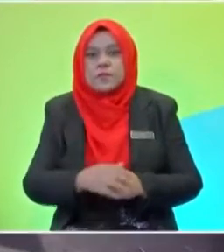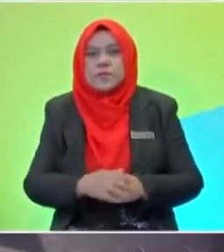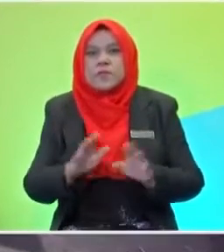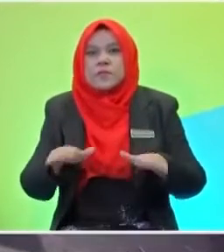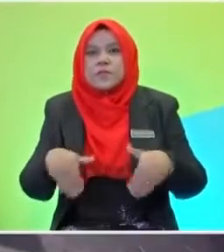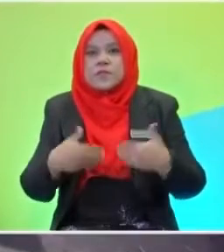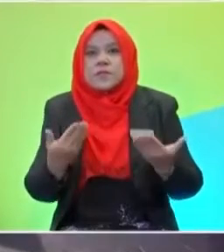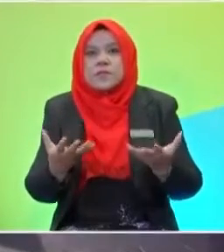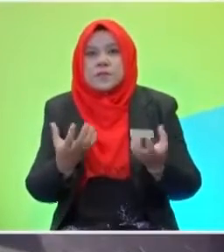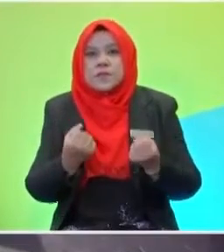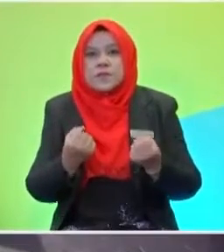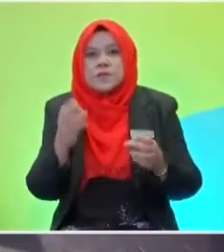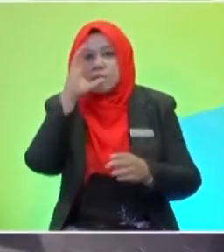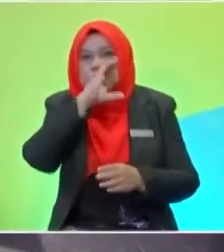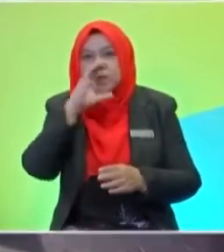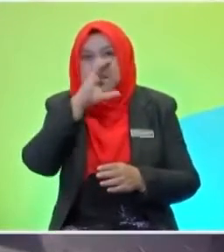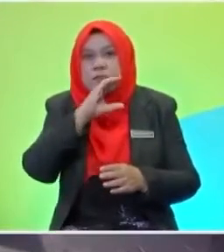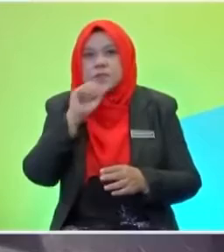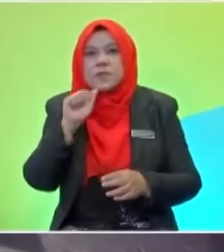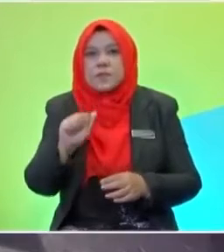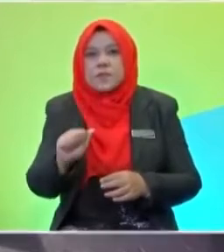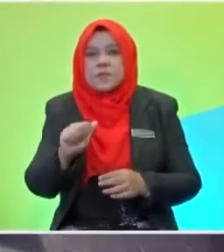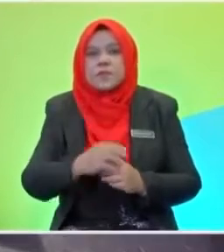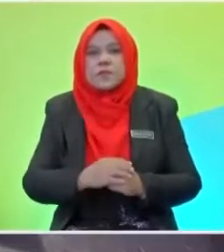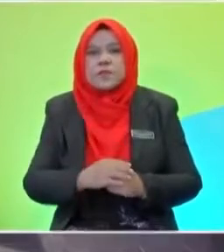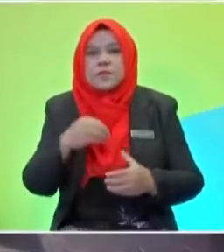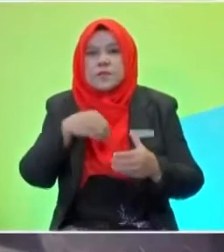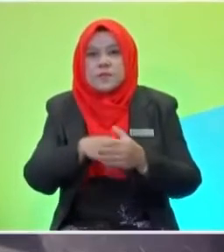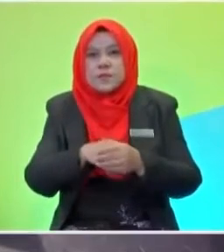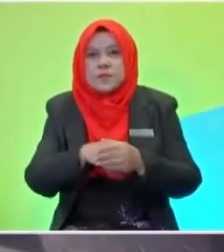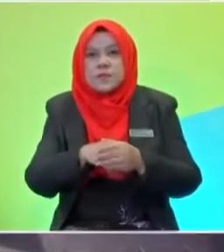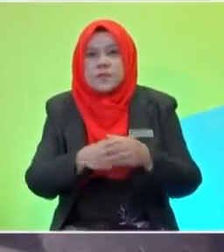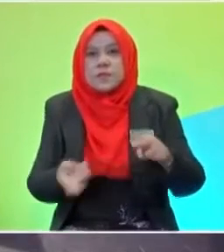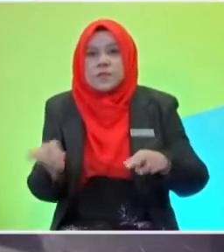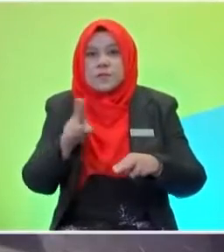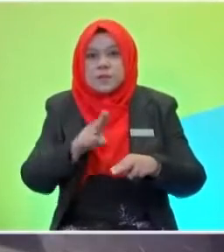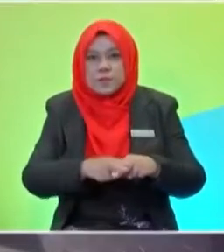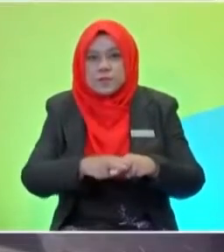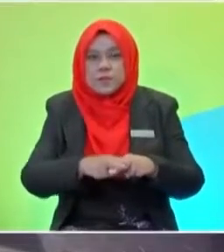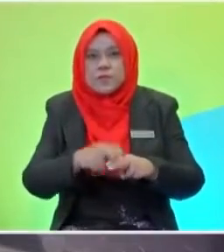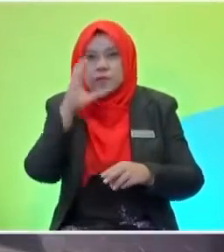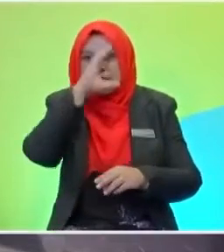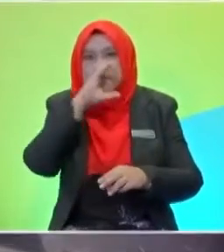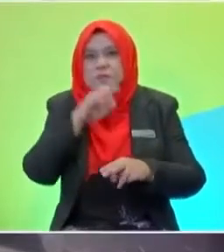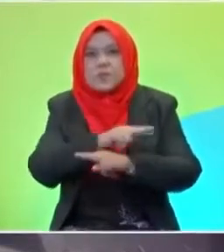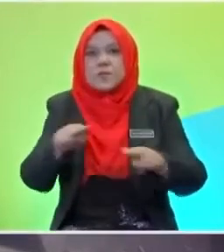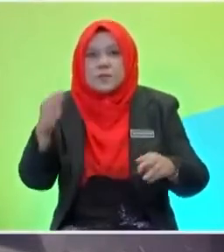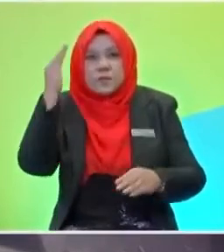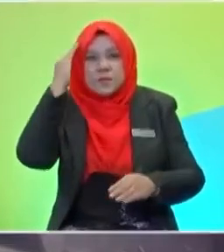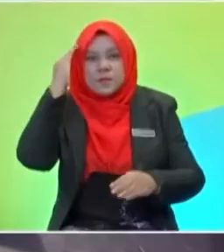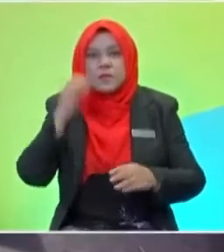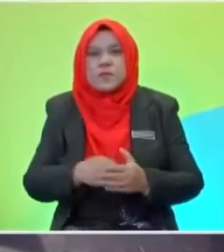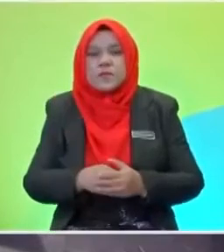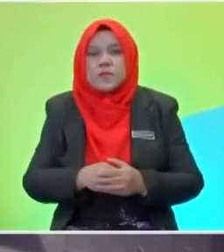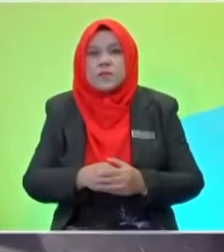we going to find A? What is the answer for A? In addition, if you want to find the unknown number, we have to take the